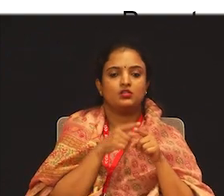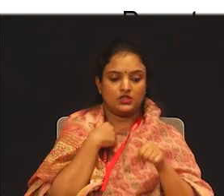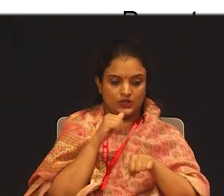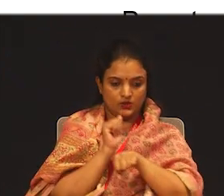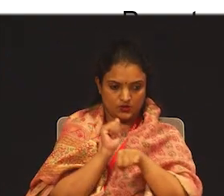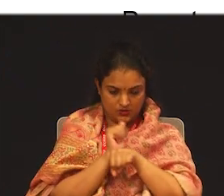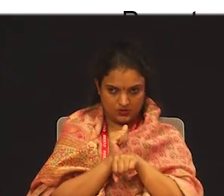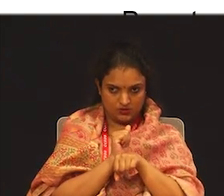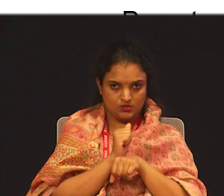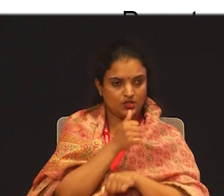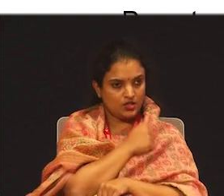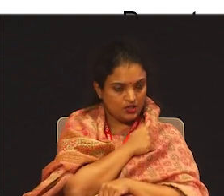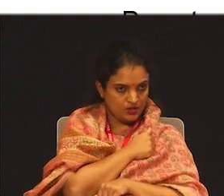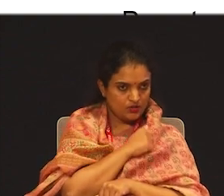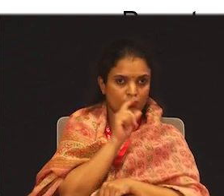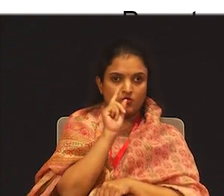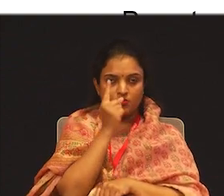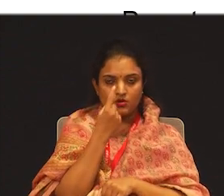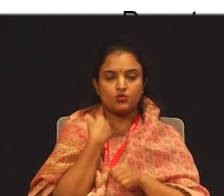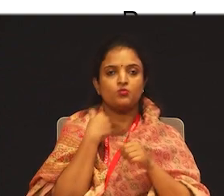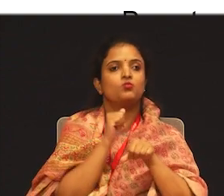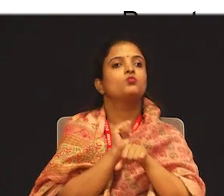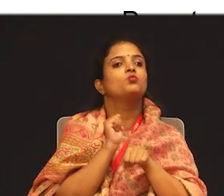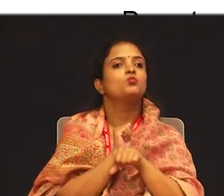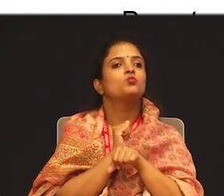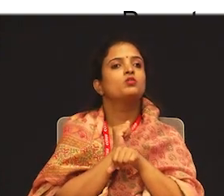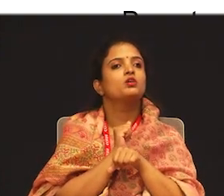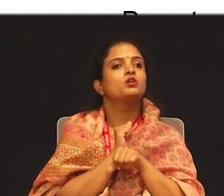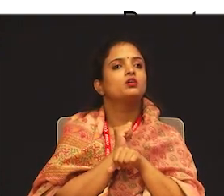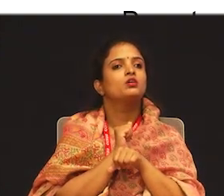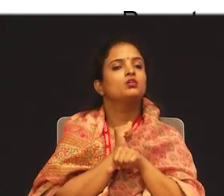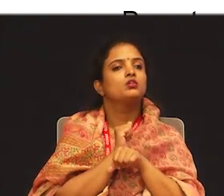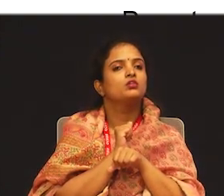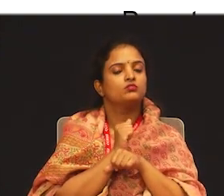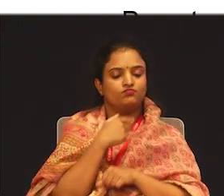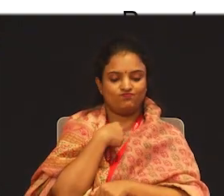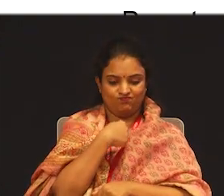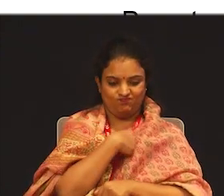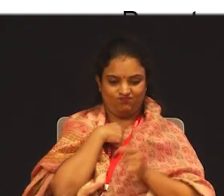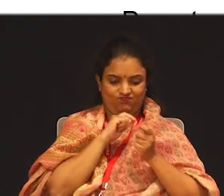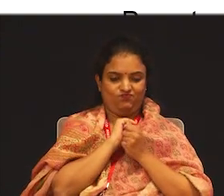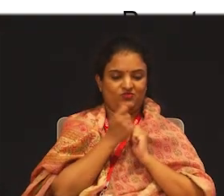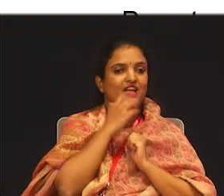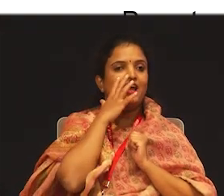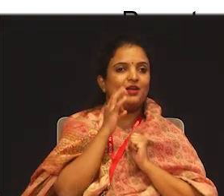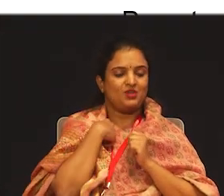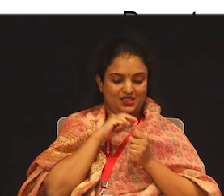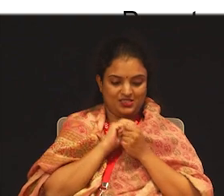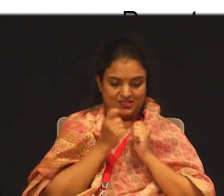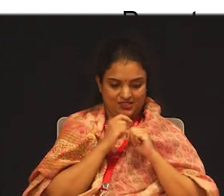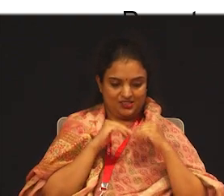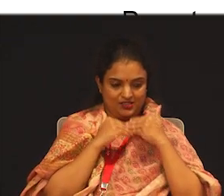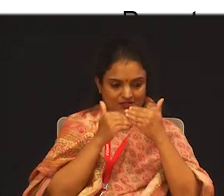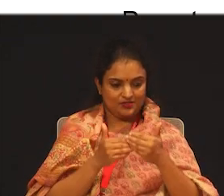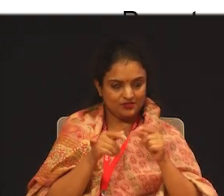on the attitude of others, we'll first have to work on our own attitude. And that will start